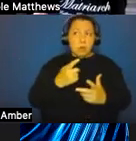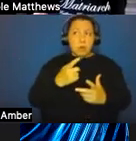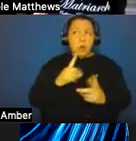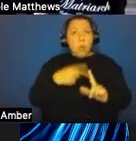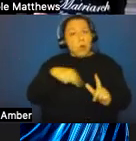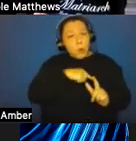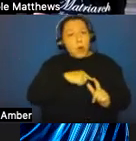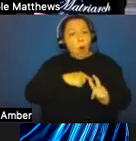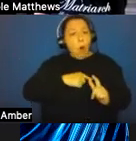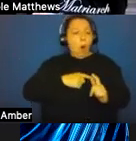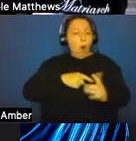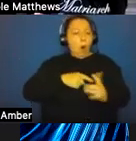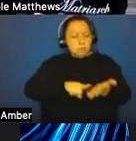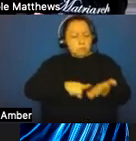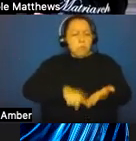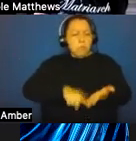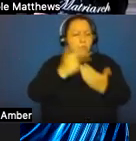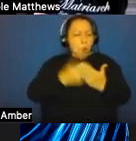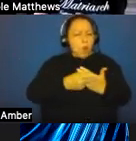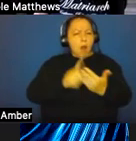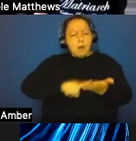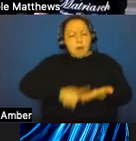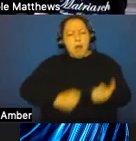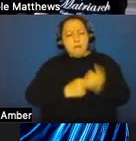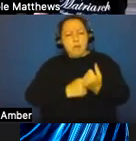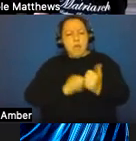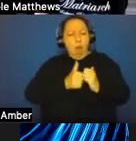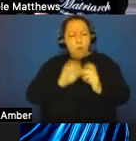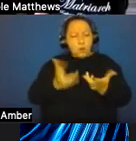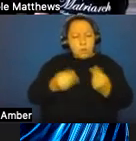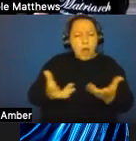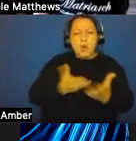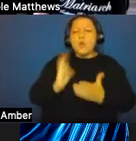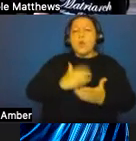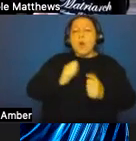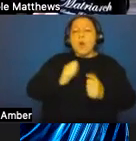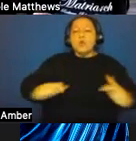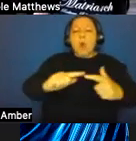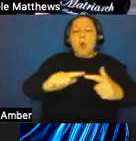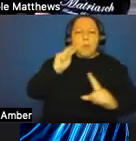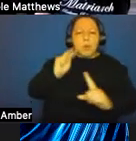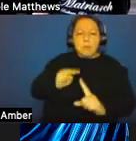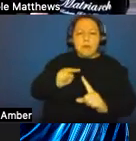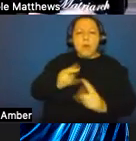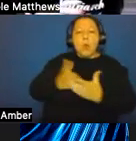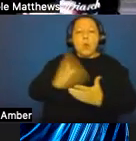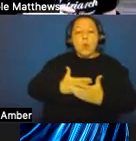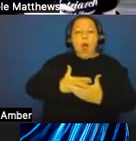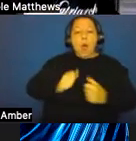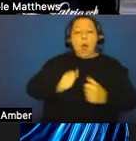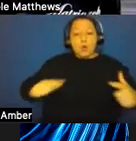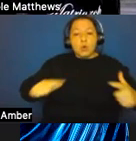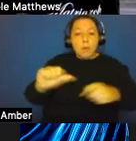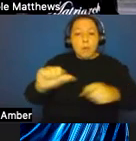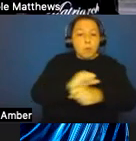at advocacy, it's through our tribal lens. It's with our tribal practices, with our traditional ways. We look at what are